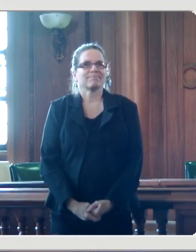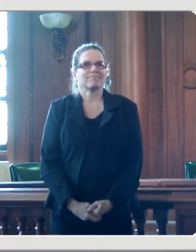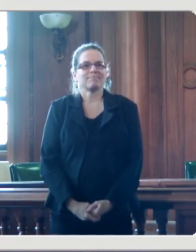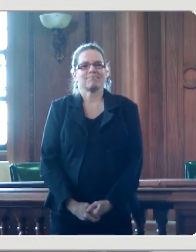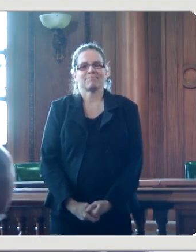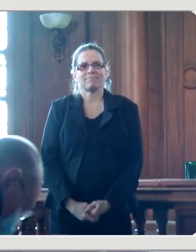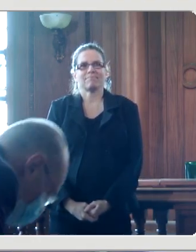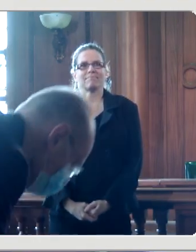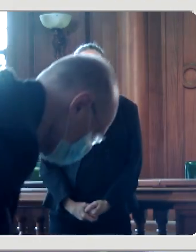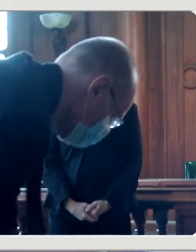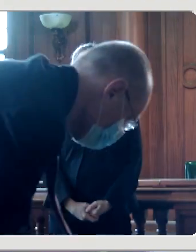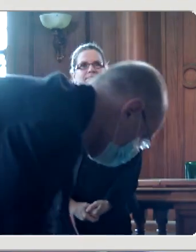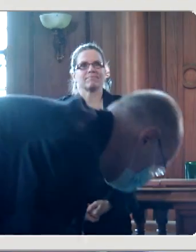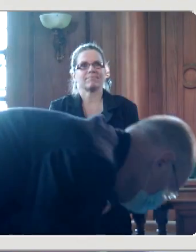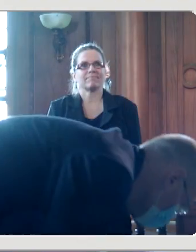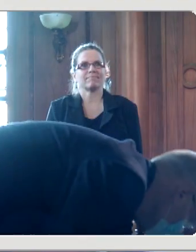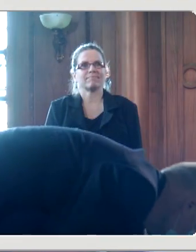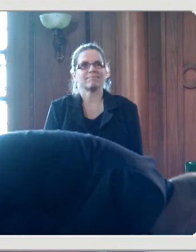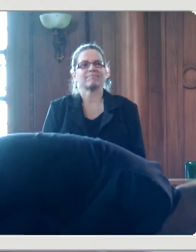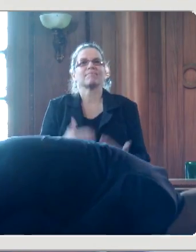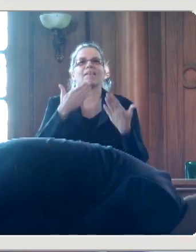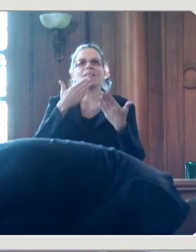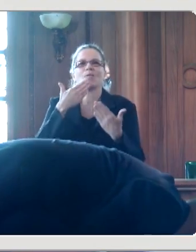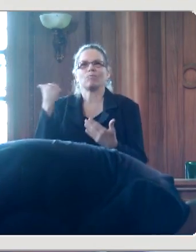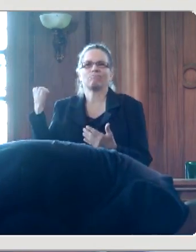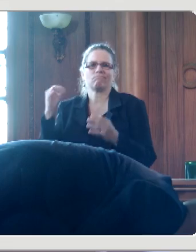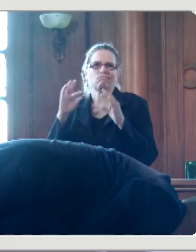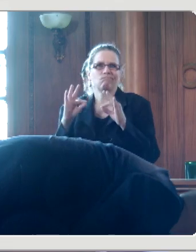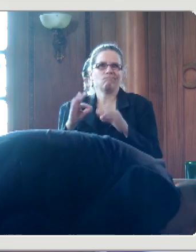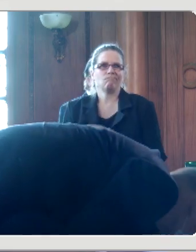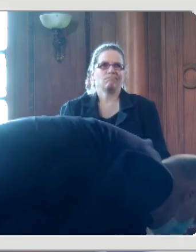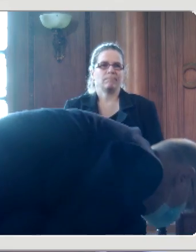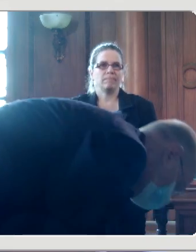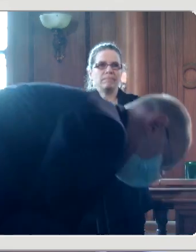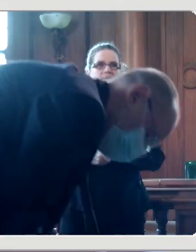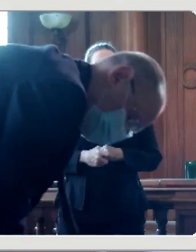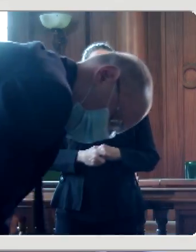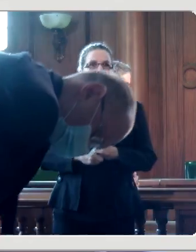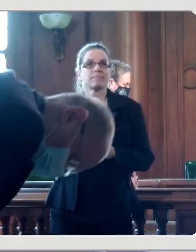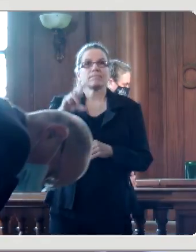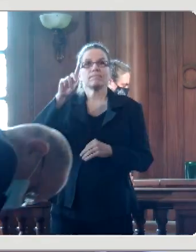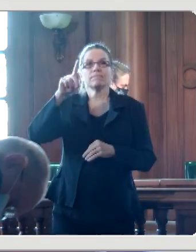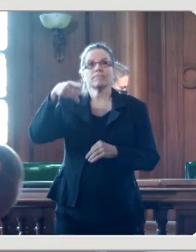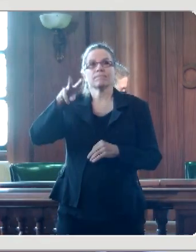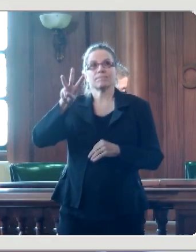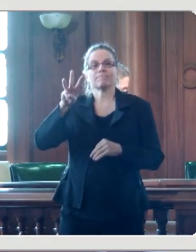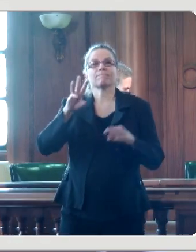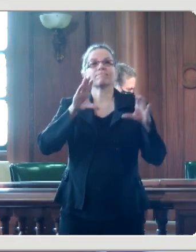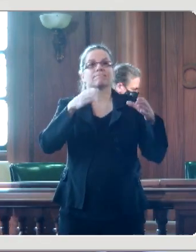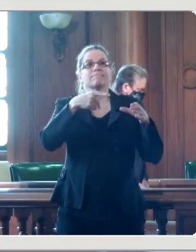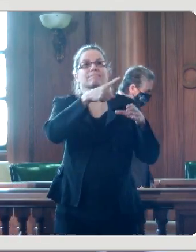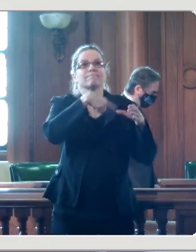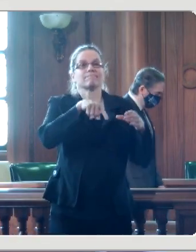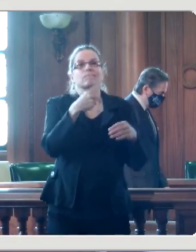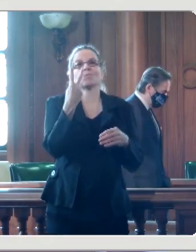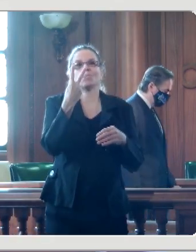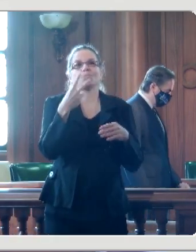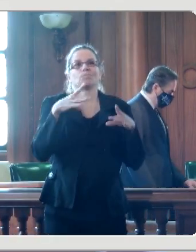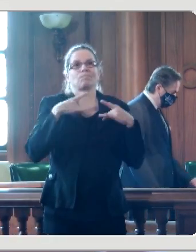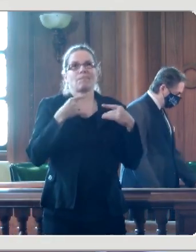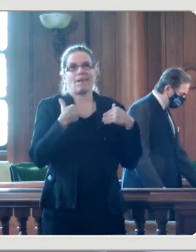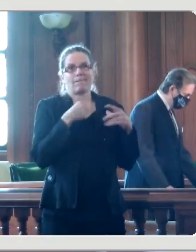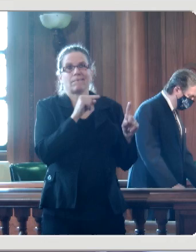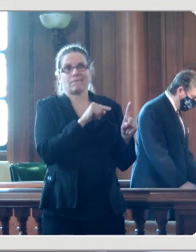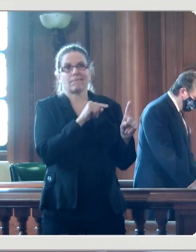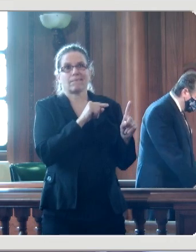Mayor, thank you very much. The DPW currently has 2 employees out due to COVID. As the mayor mentioned, we will be picking up